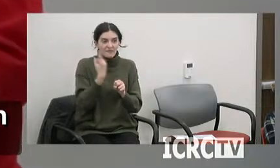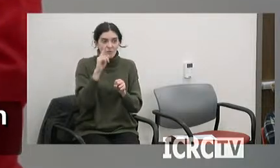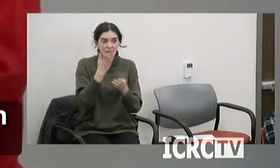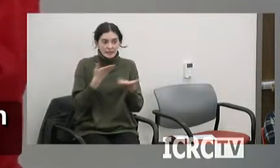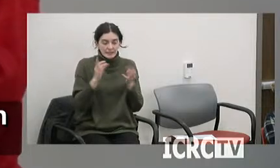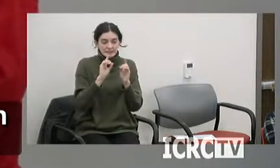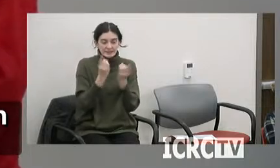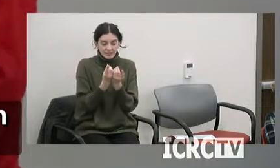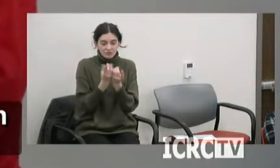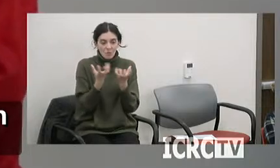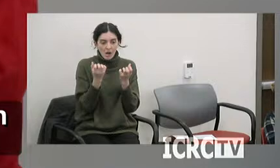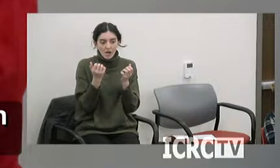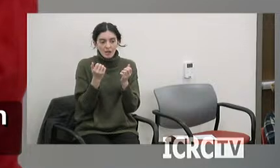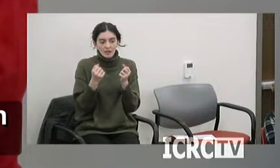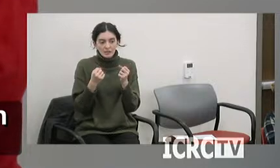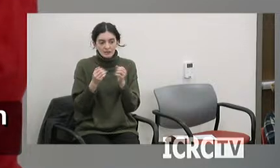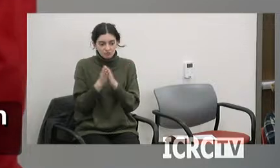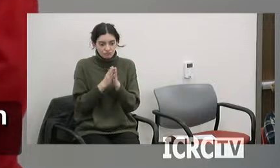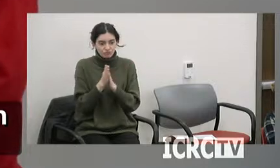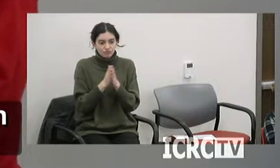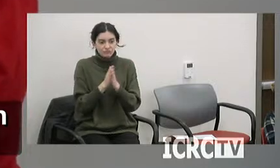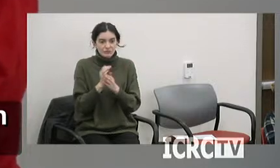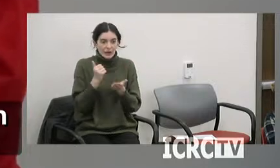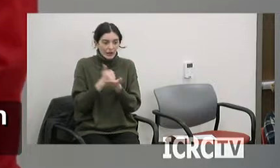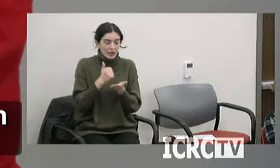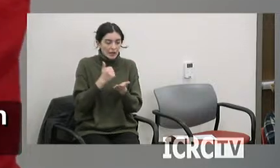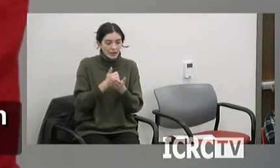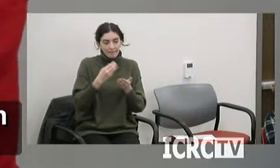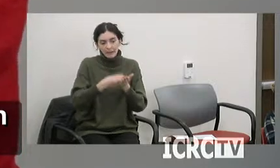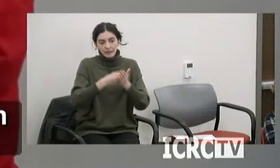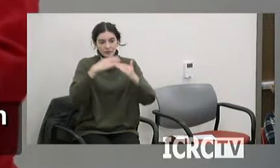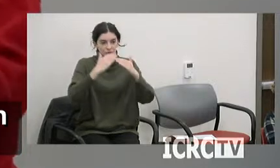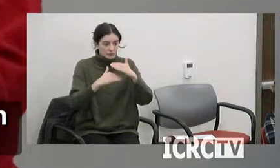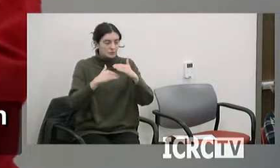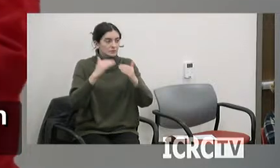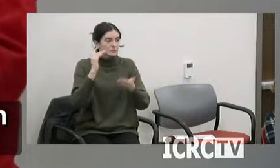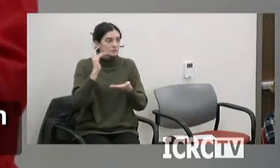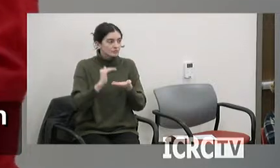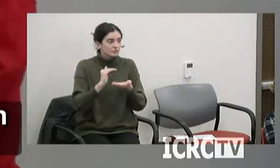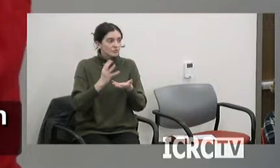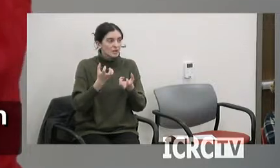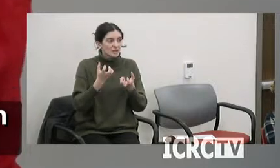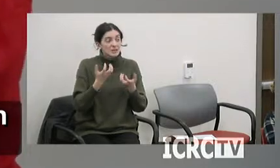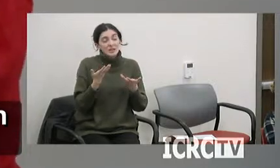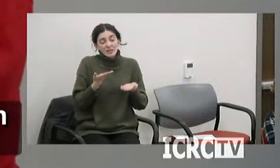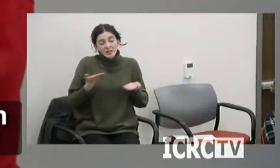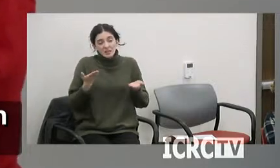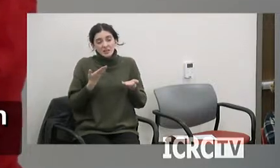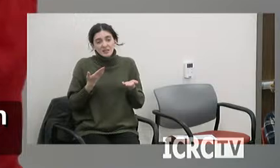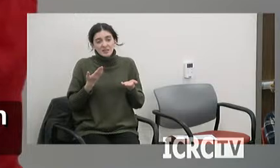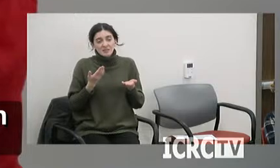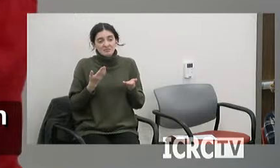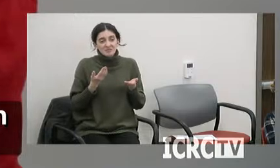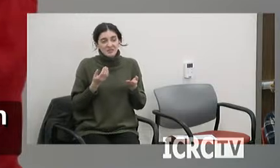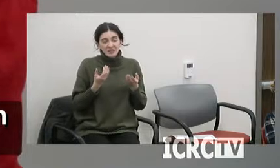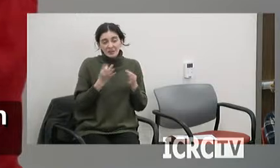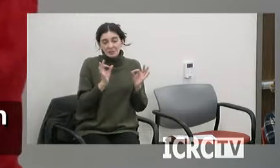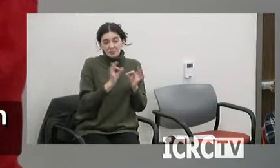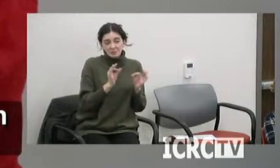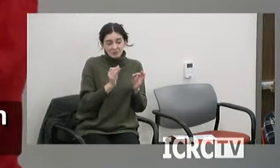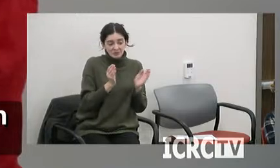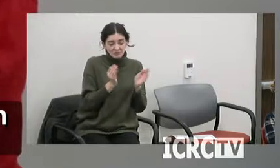here, teaching and learning, but we're a small chunk of the Milford family of spending, and